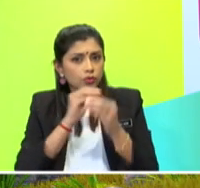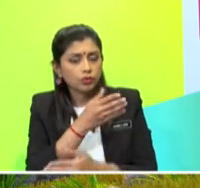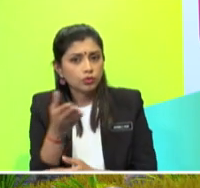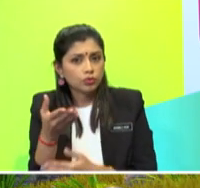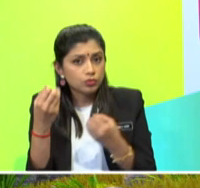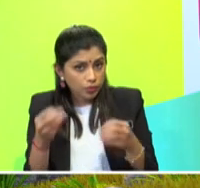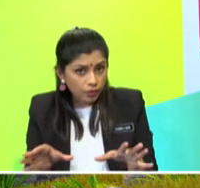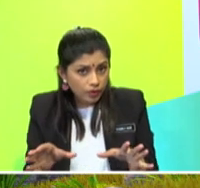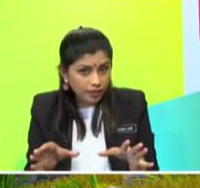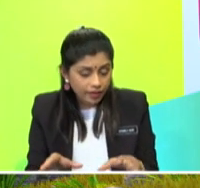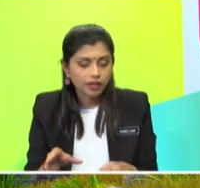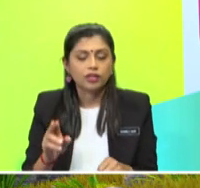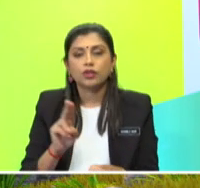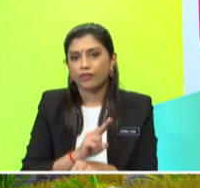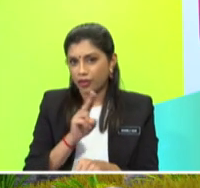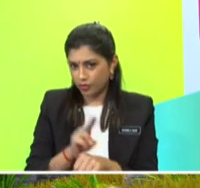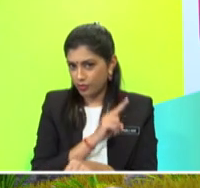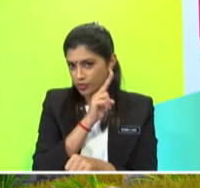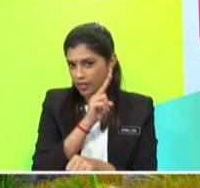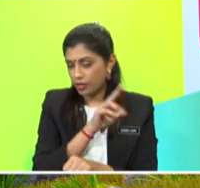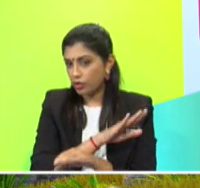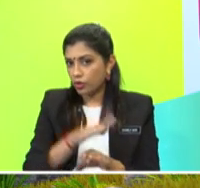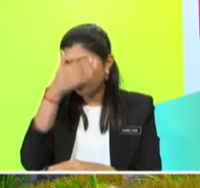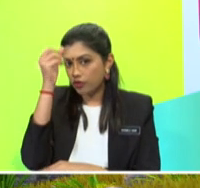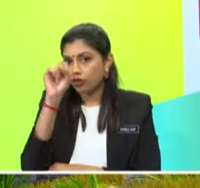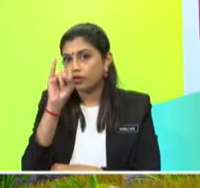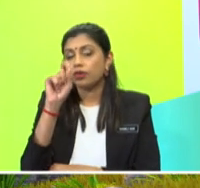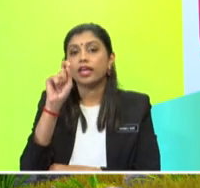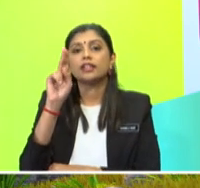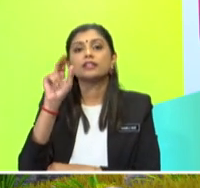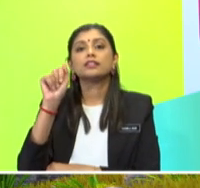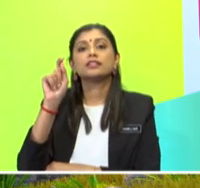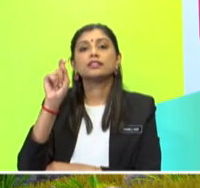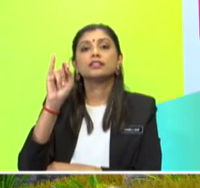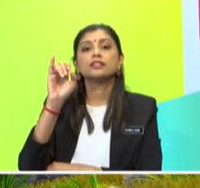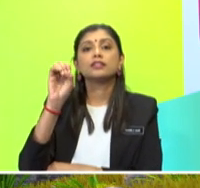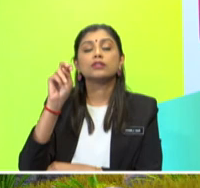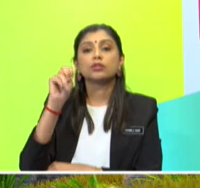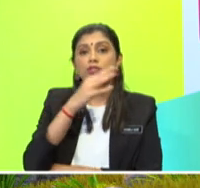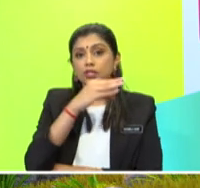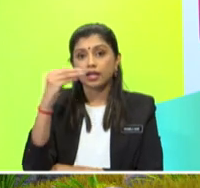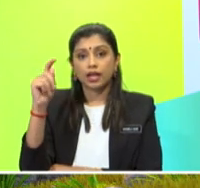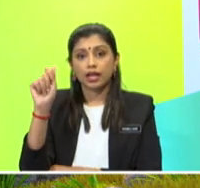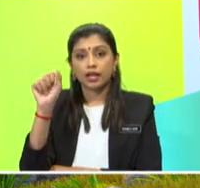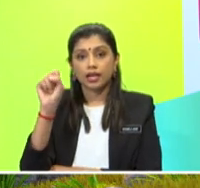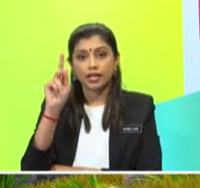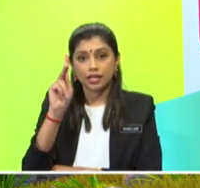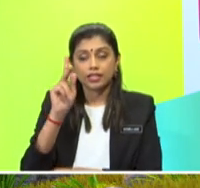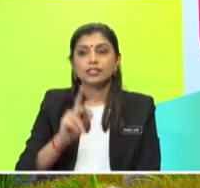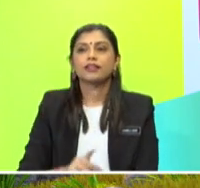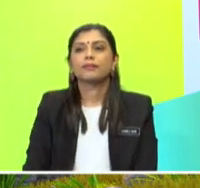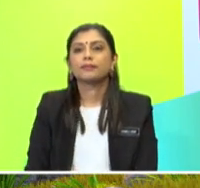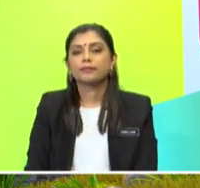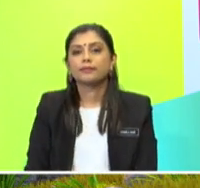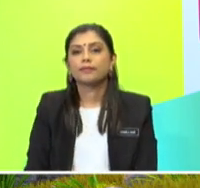make sure of your situation and task. So this is it, guys. Are you ready? So turn to page 40, Sean.